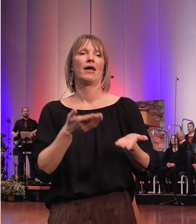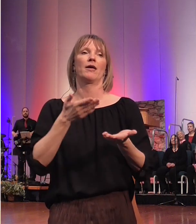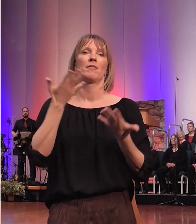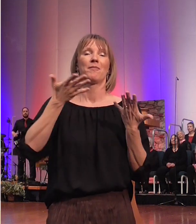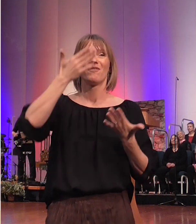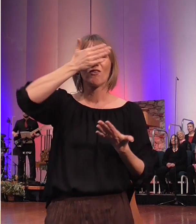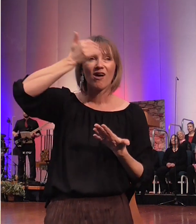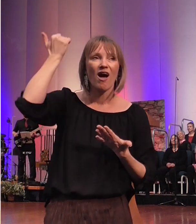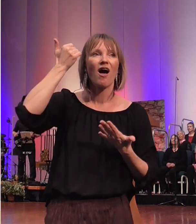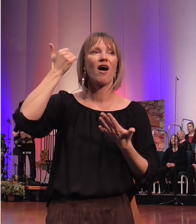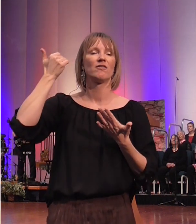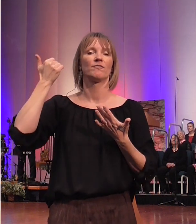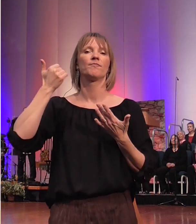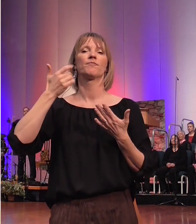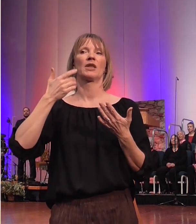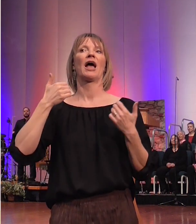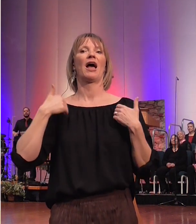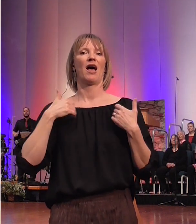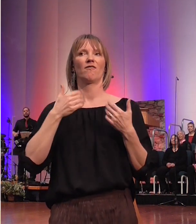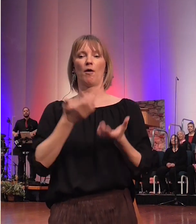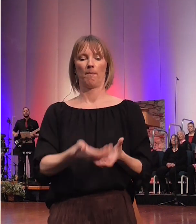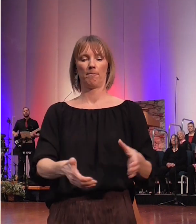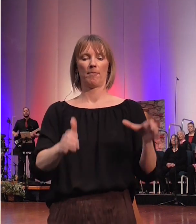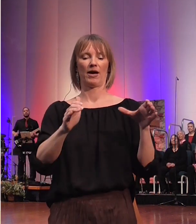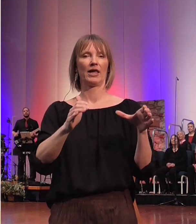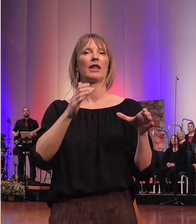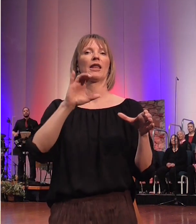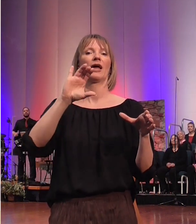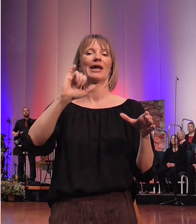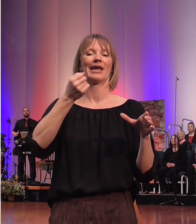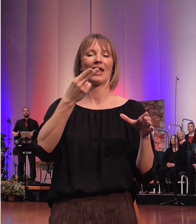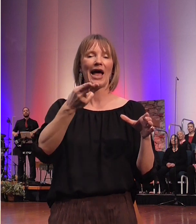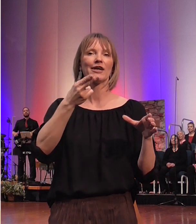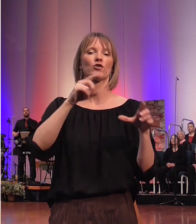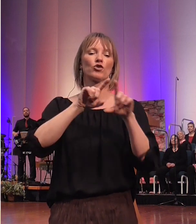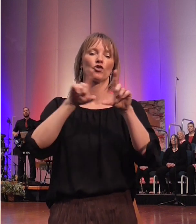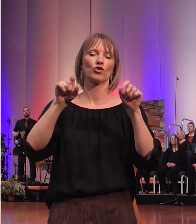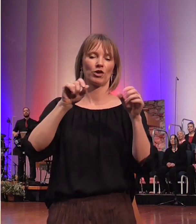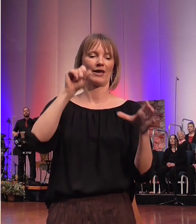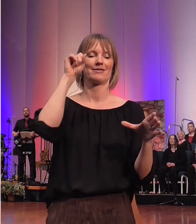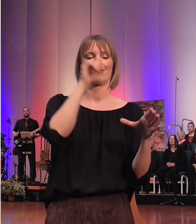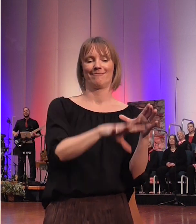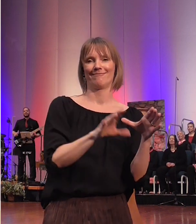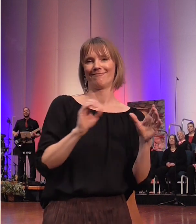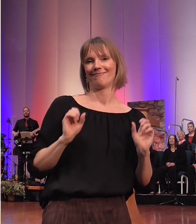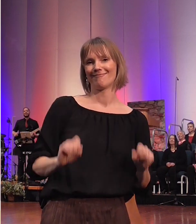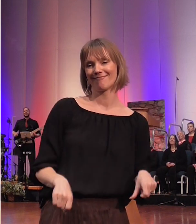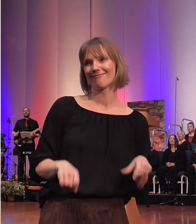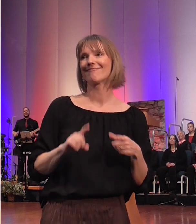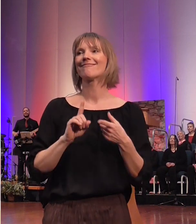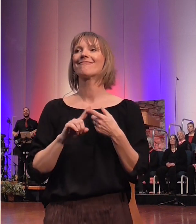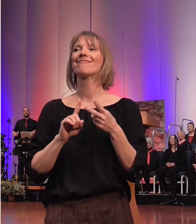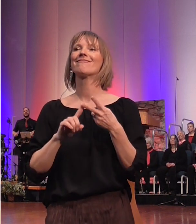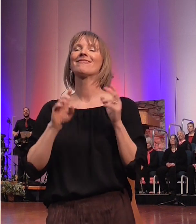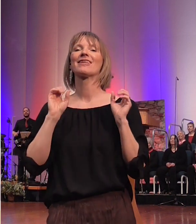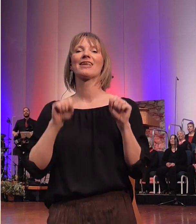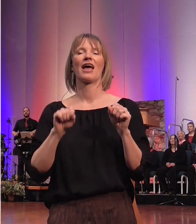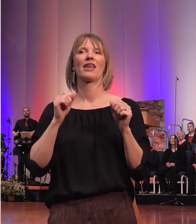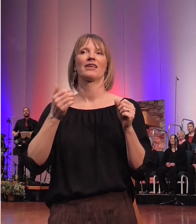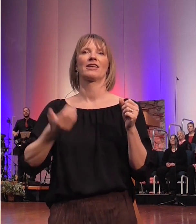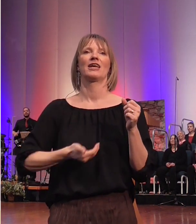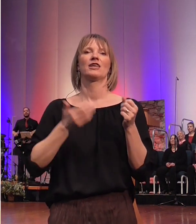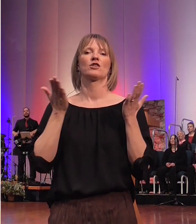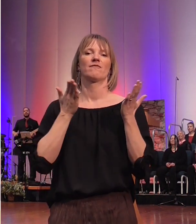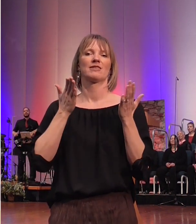forgot it, we do have a bucket that will take your cash and your checks. You can go to our guest